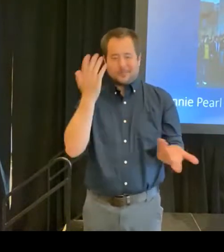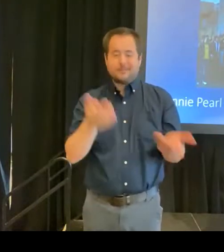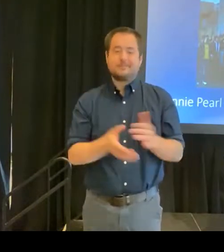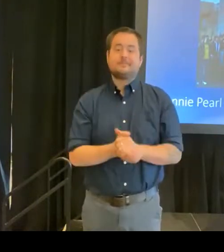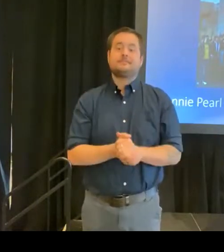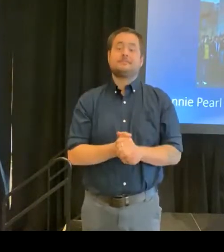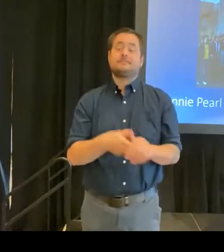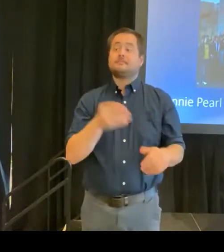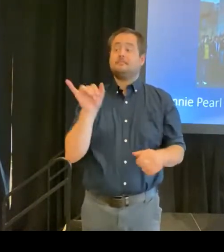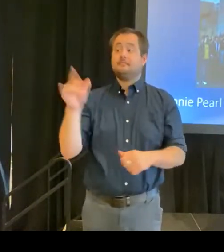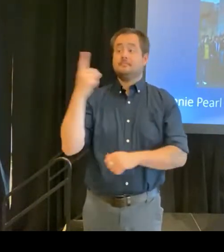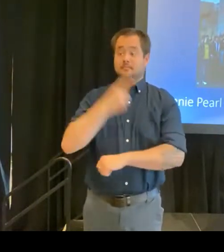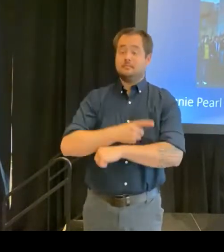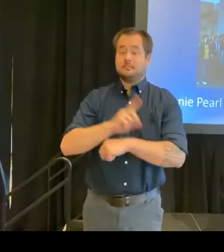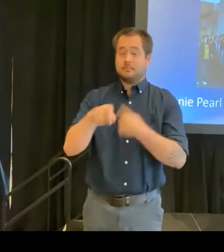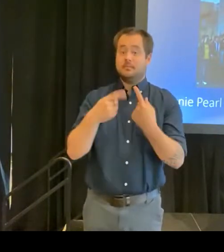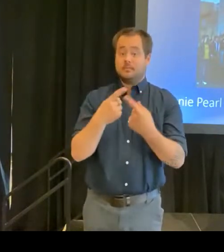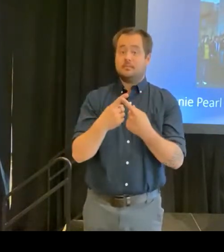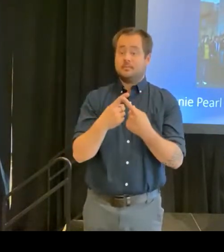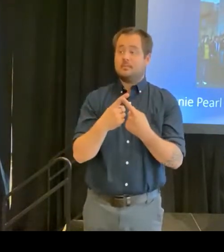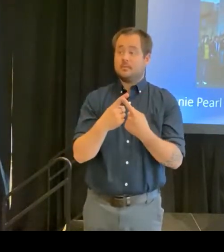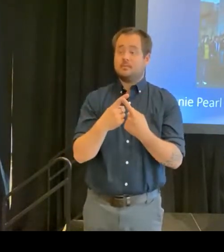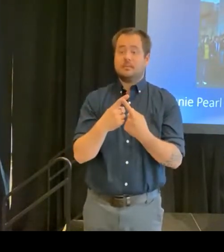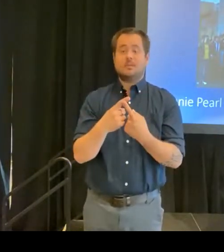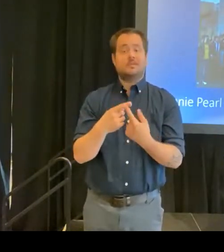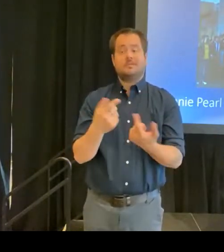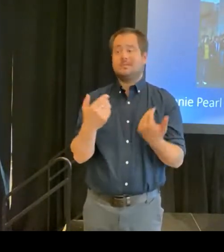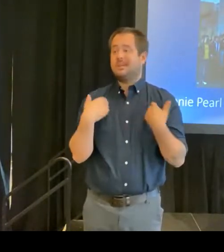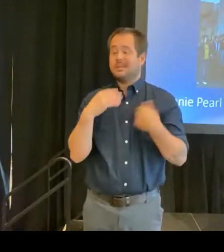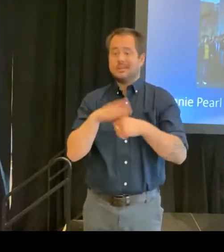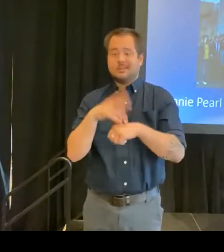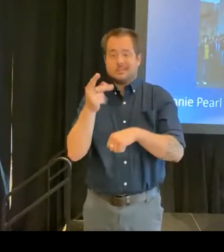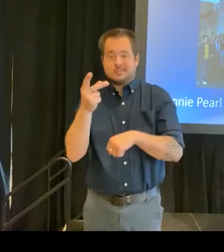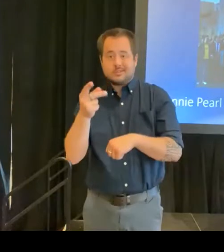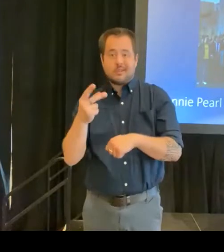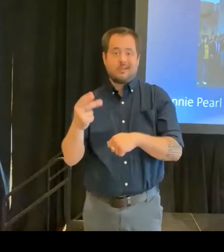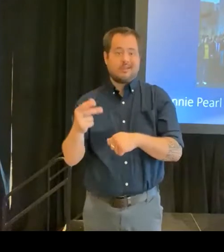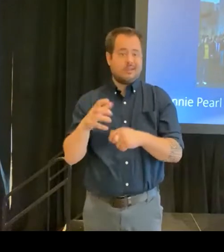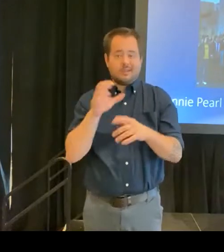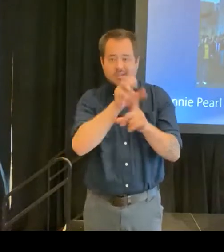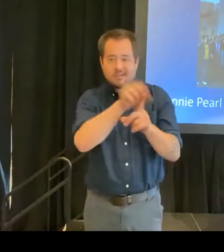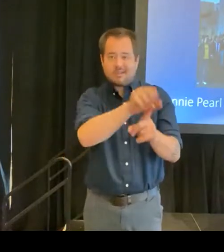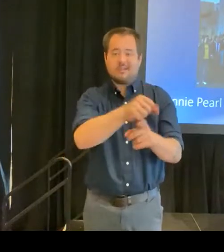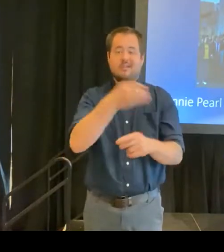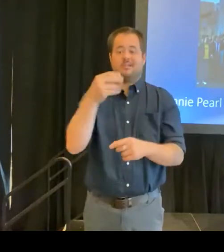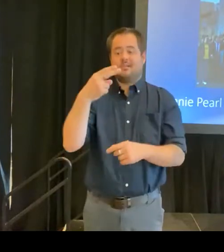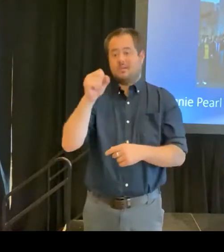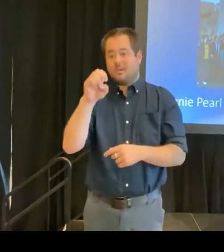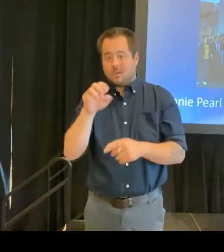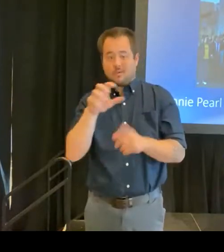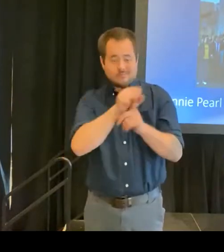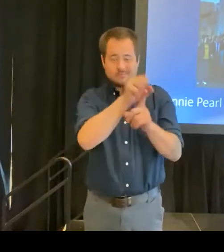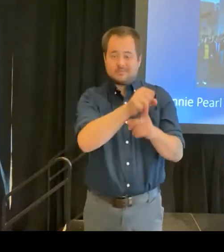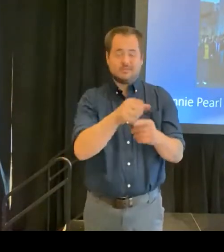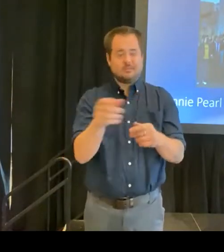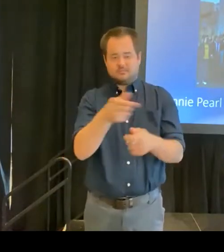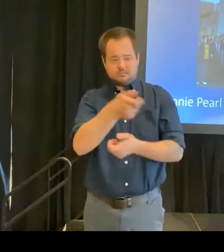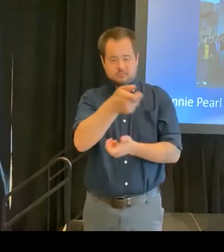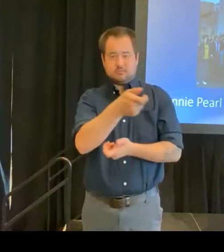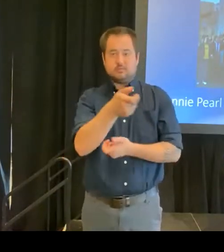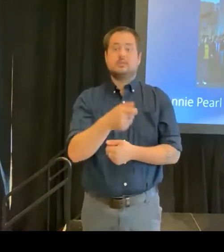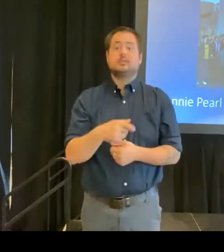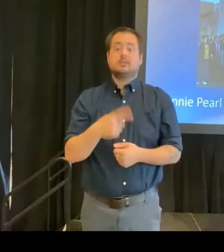day when they sick the dogs and the hoes and stuff, they arrested everybody. Now, but John was one of them people who was standing on the